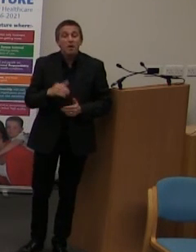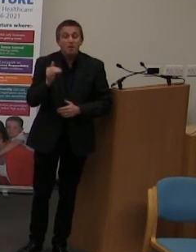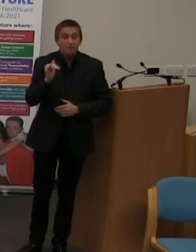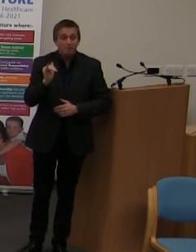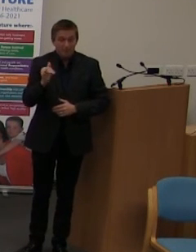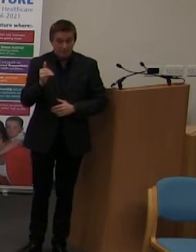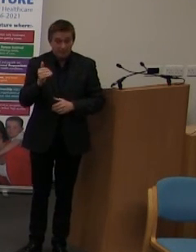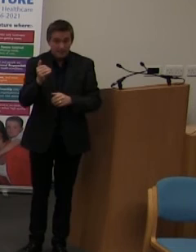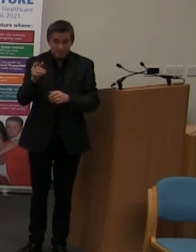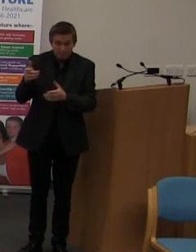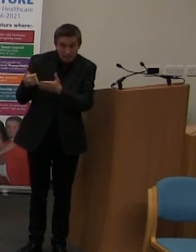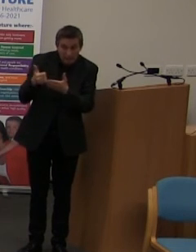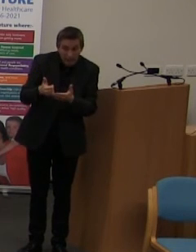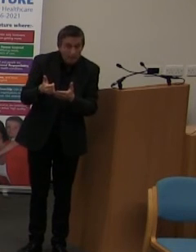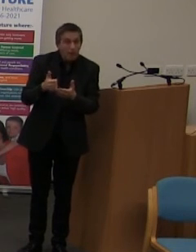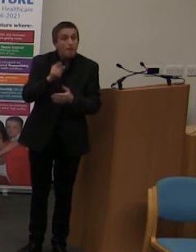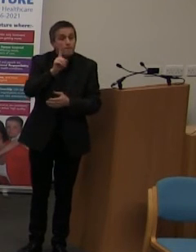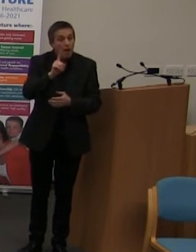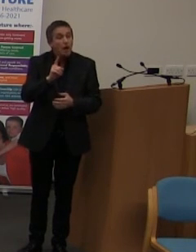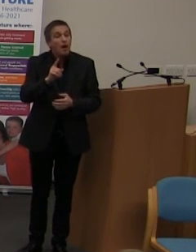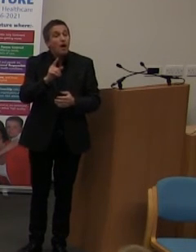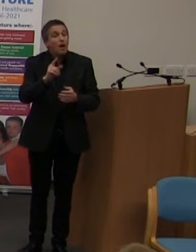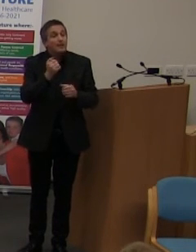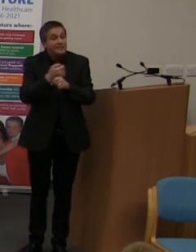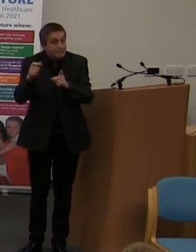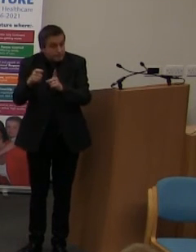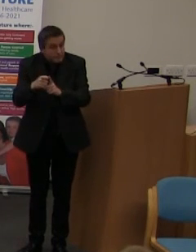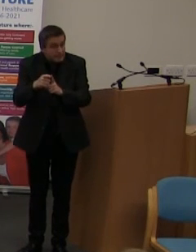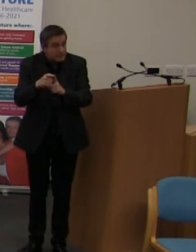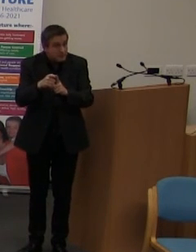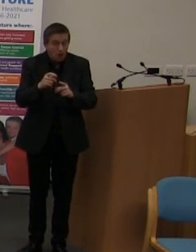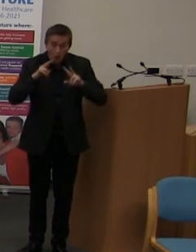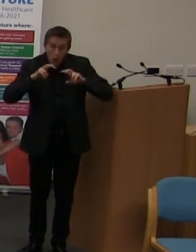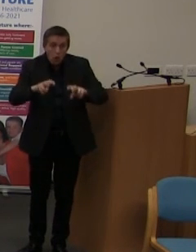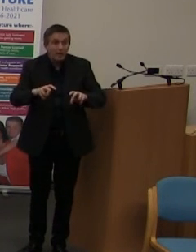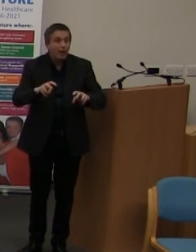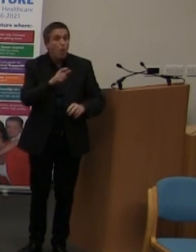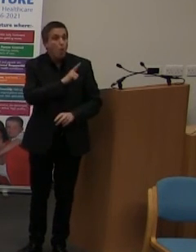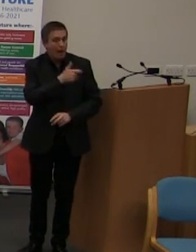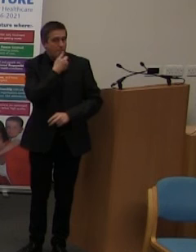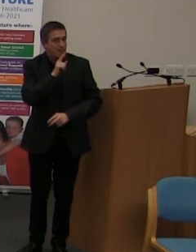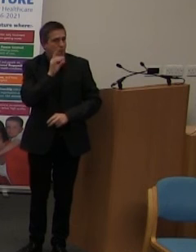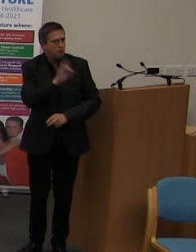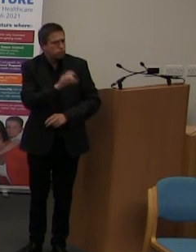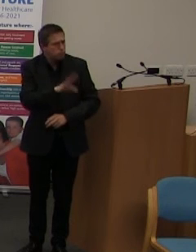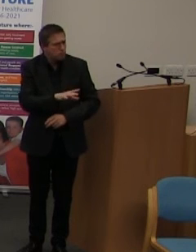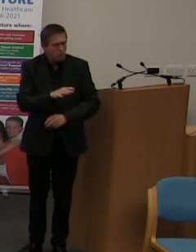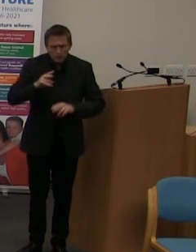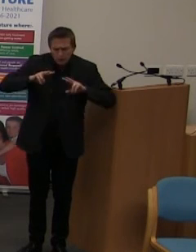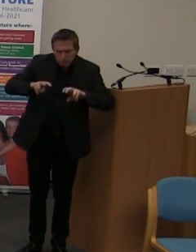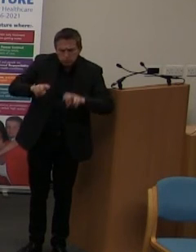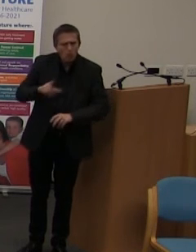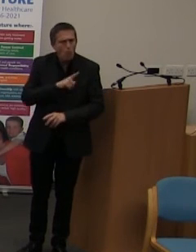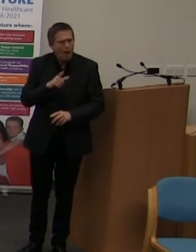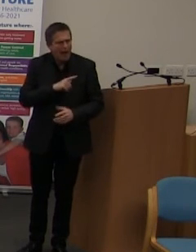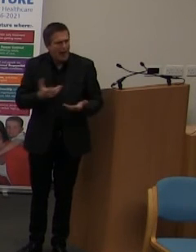me with this, but certainly within secondary care we're looking quite closely at DNA rates. And why might people be doing that? Why is there